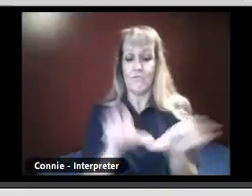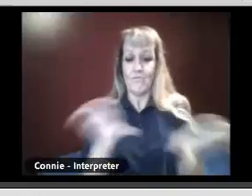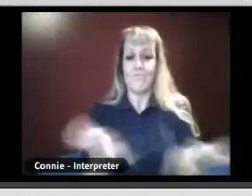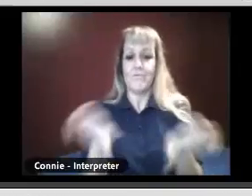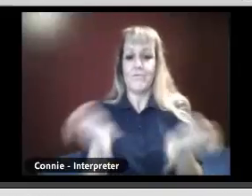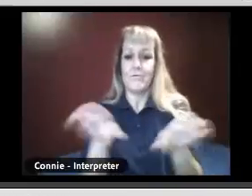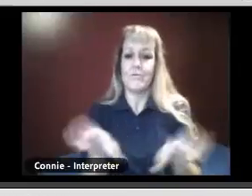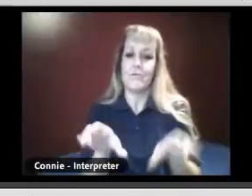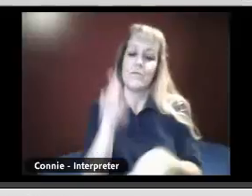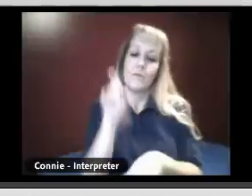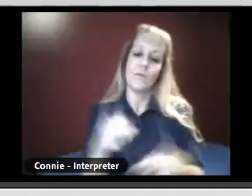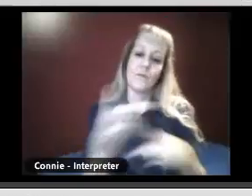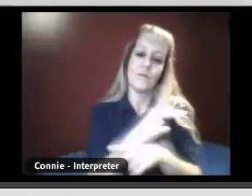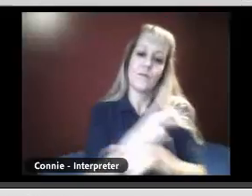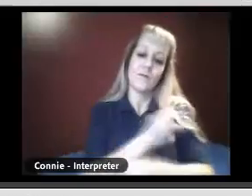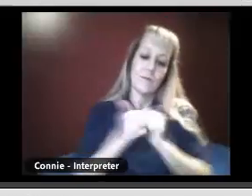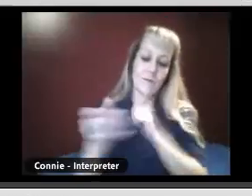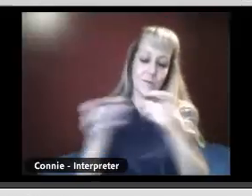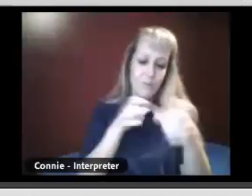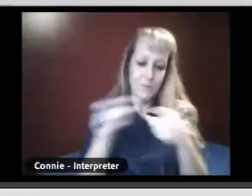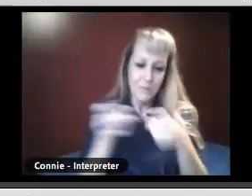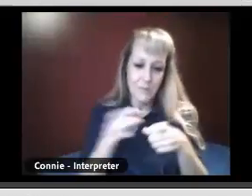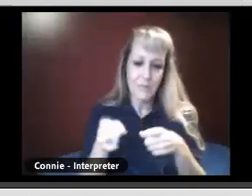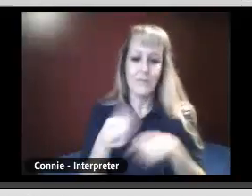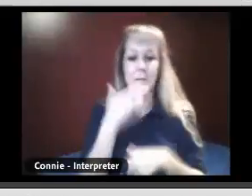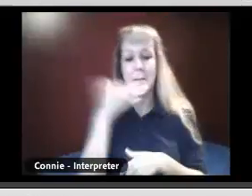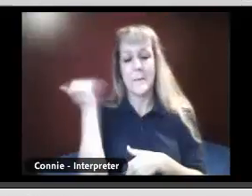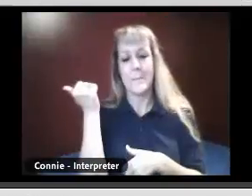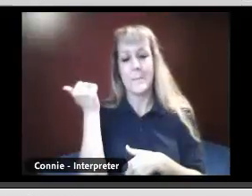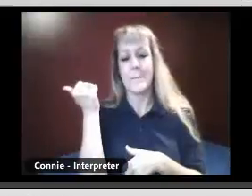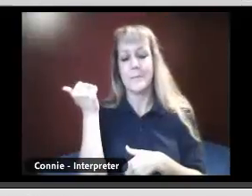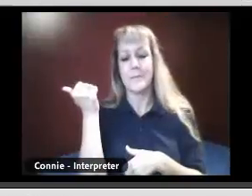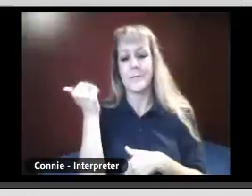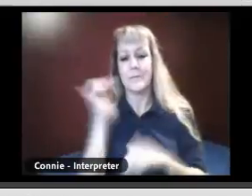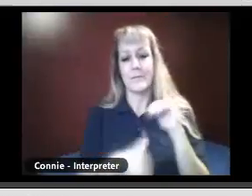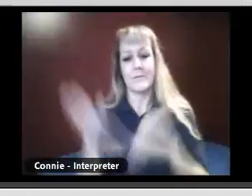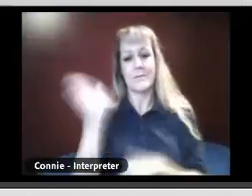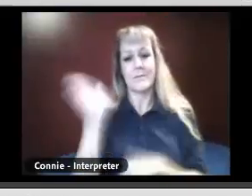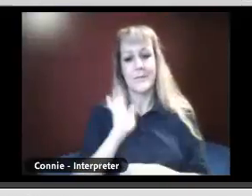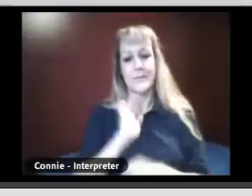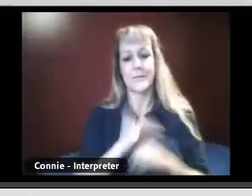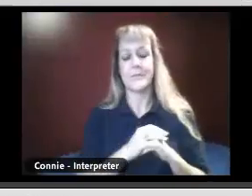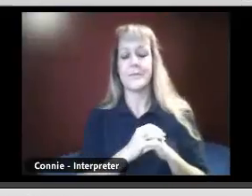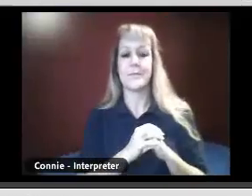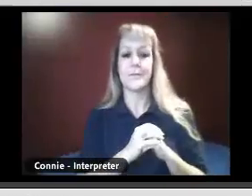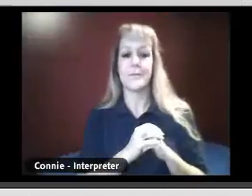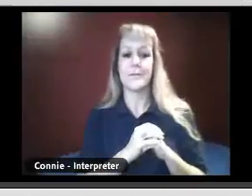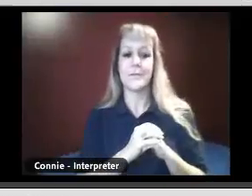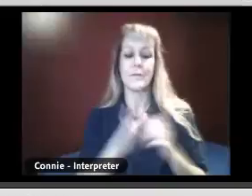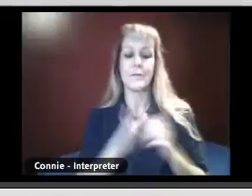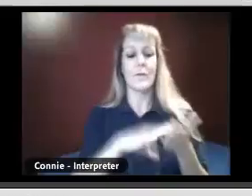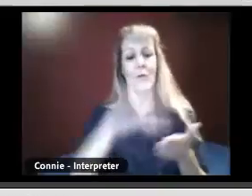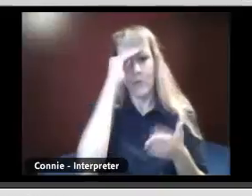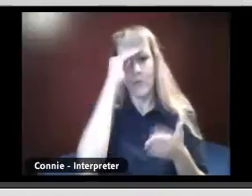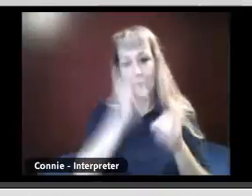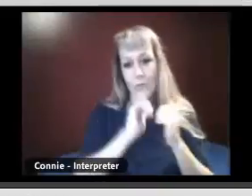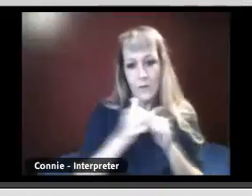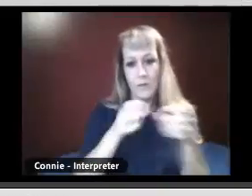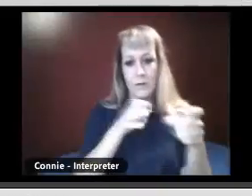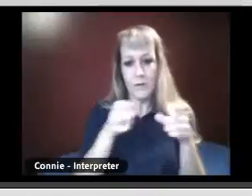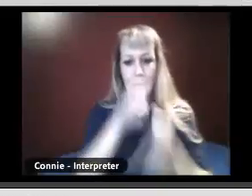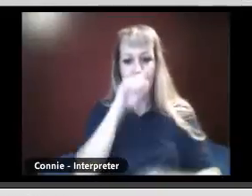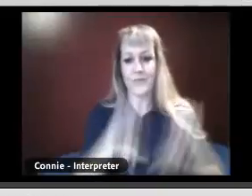have to figure out how do we manage this a little bit more constructively than maybe what we've done in the past, and consequently learn, how to handle a